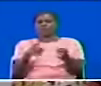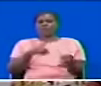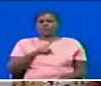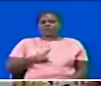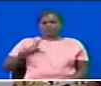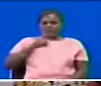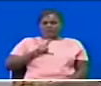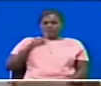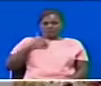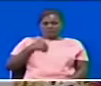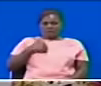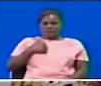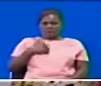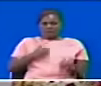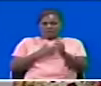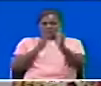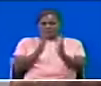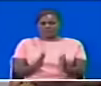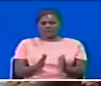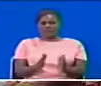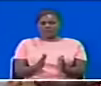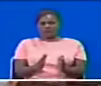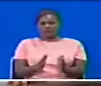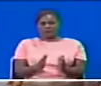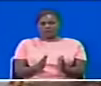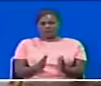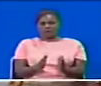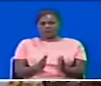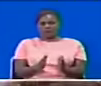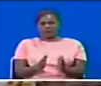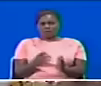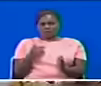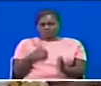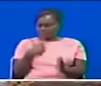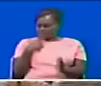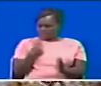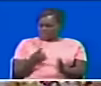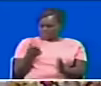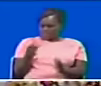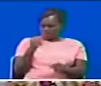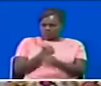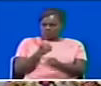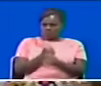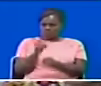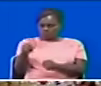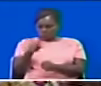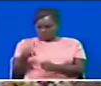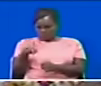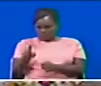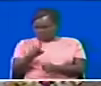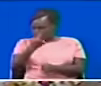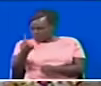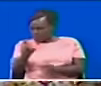We have a leader who, even if I would want to critique and say this we have done wrong, he will never